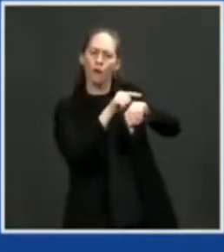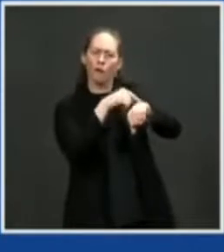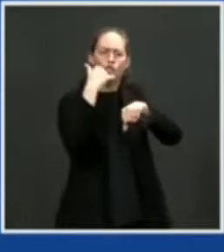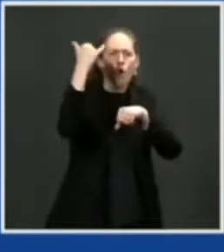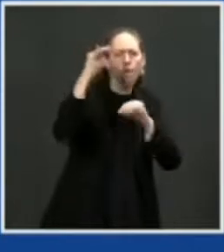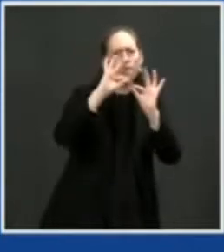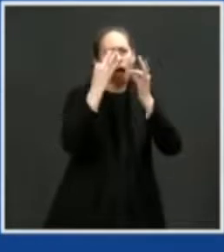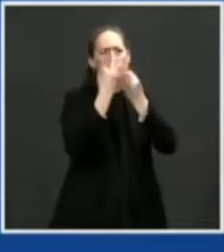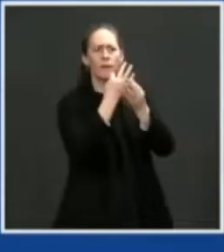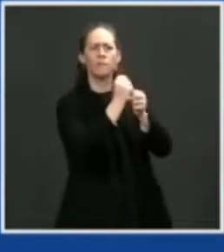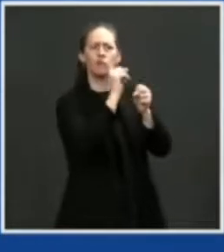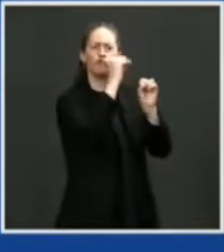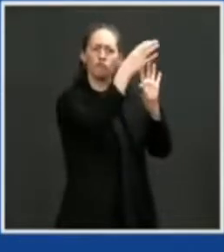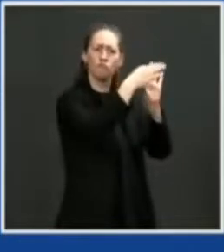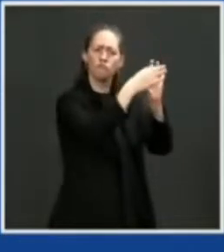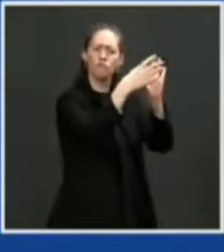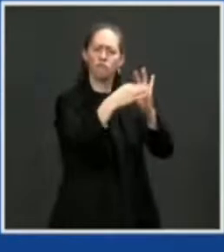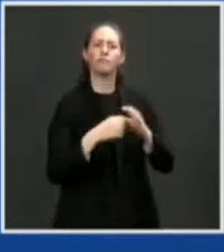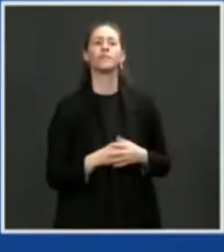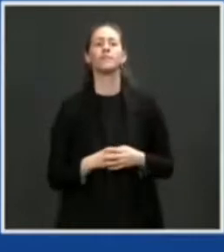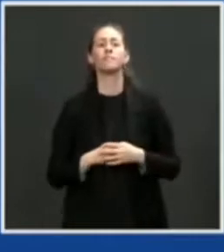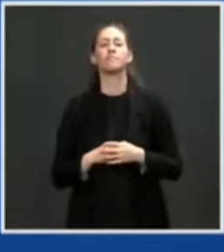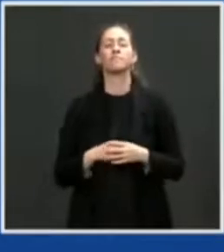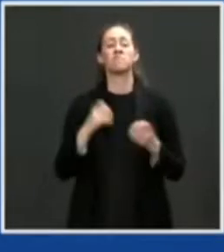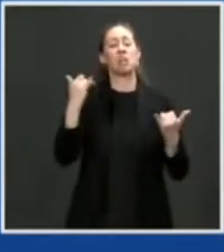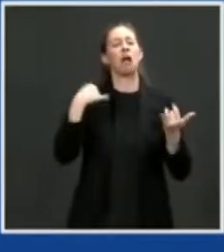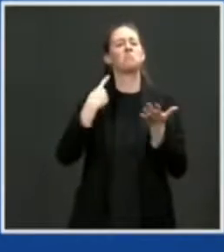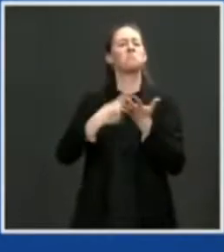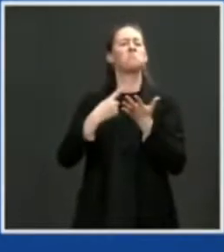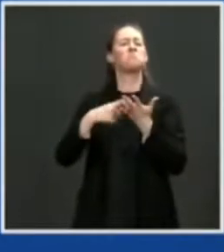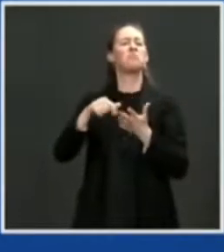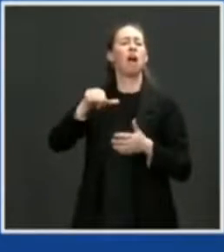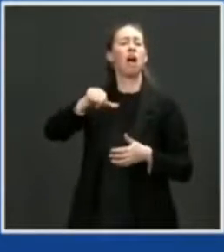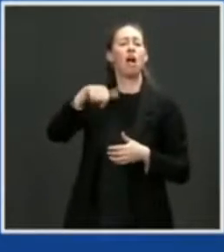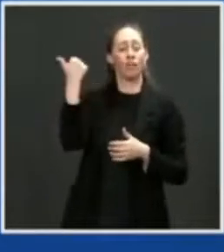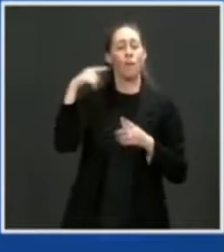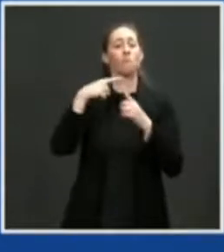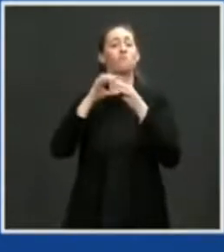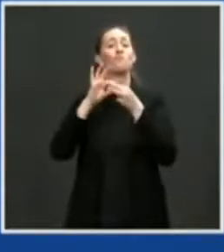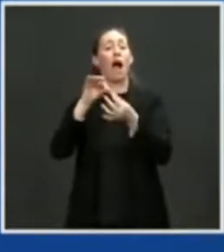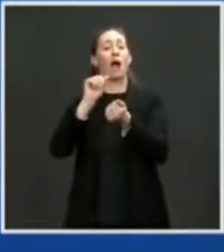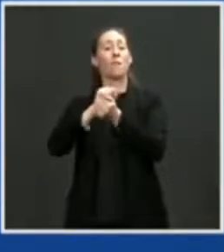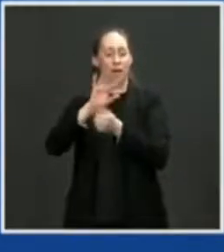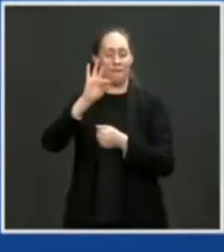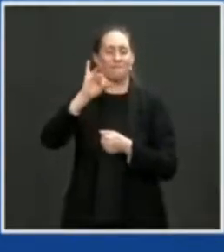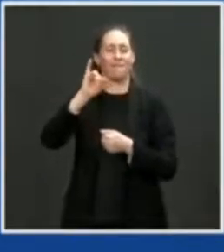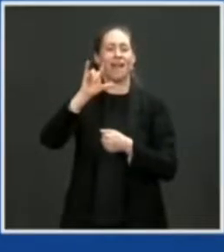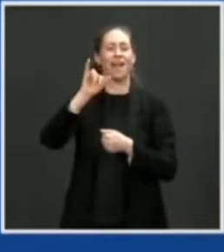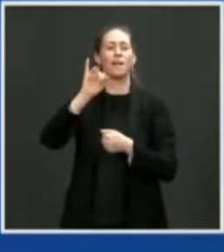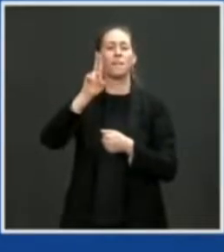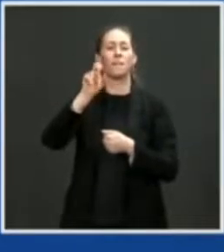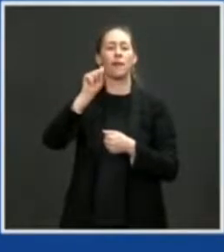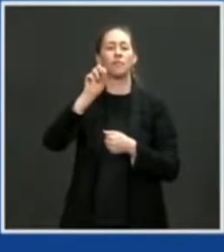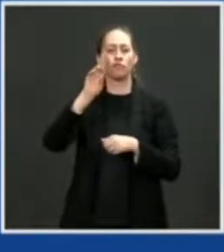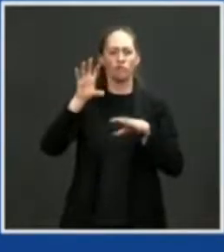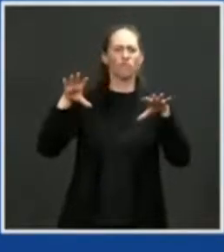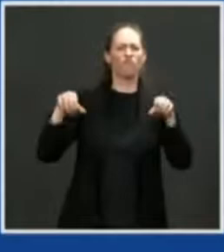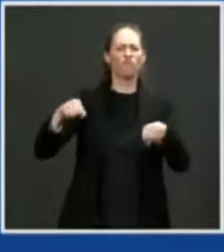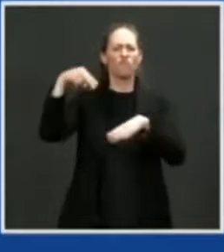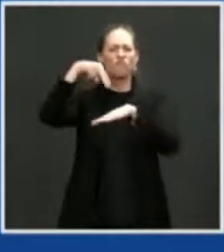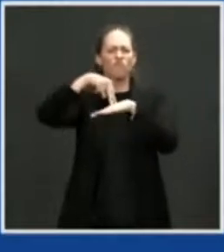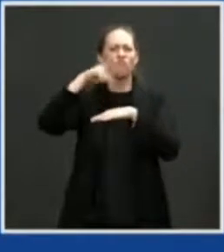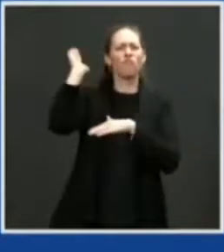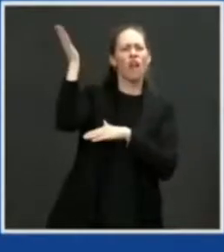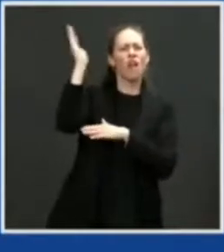Filibuster. Filibuster. I know, filibuster you. With regard to the filibuster, I believe we should go back to a position of the filibuster